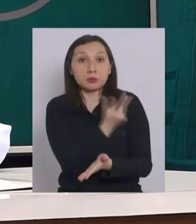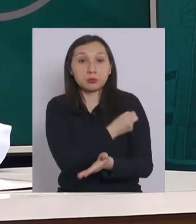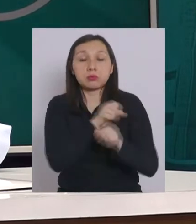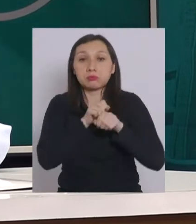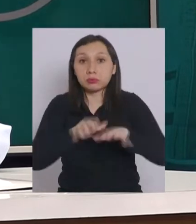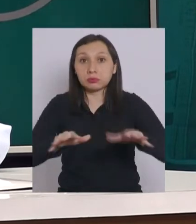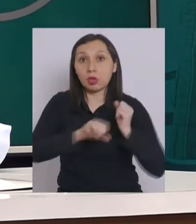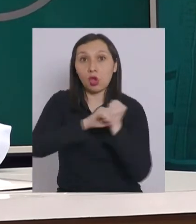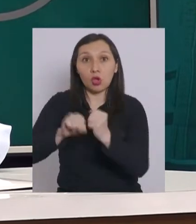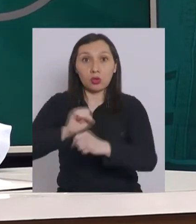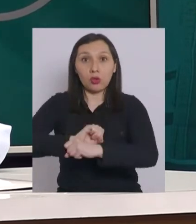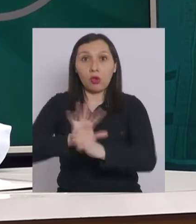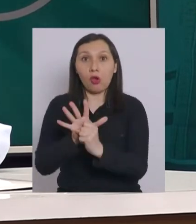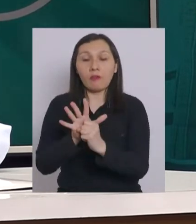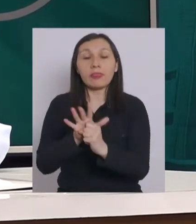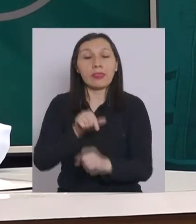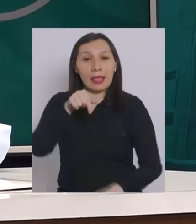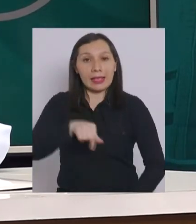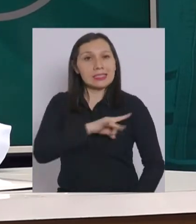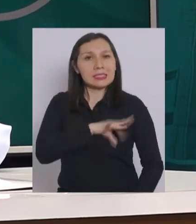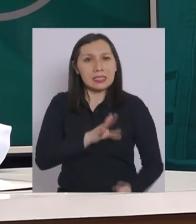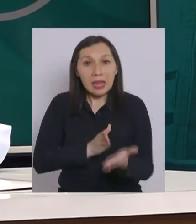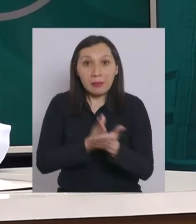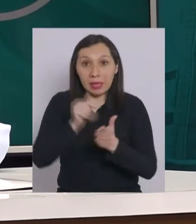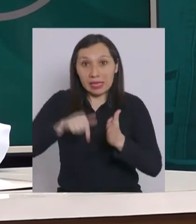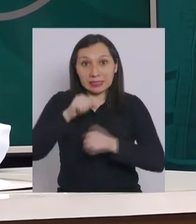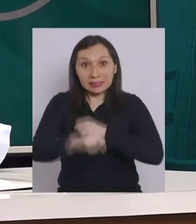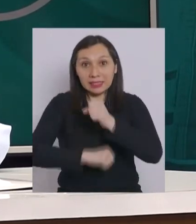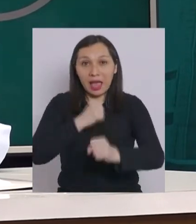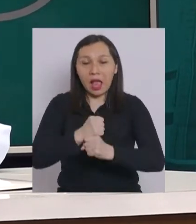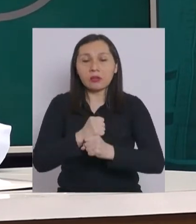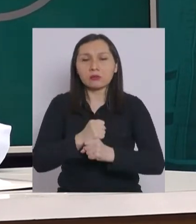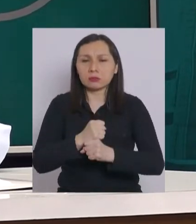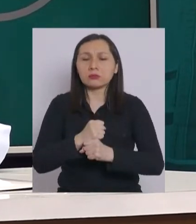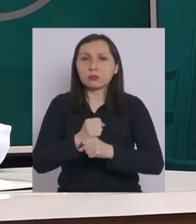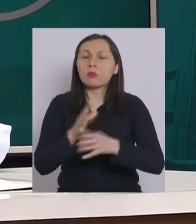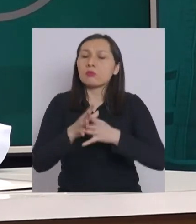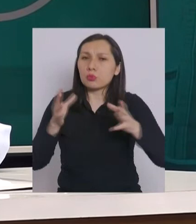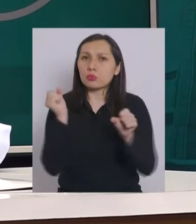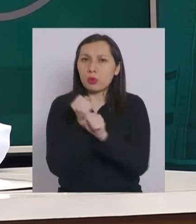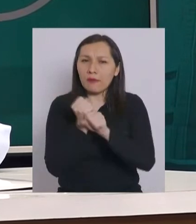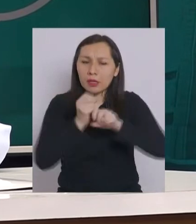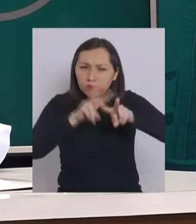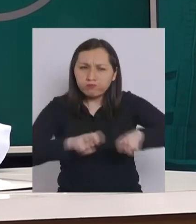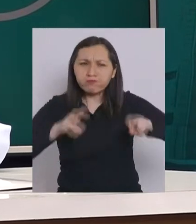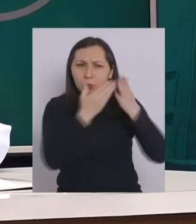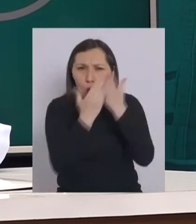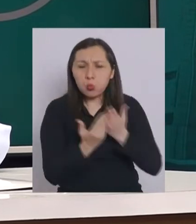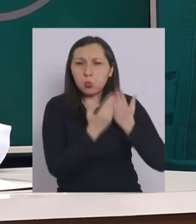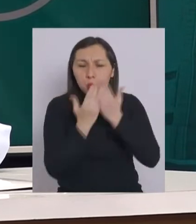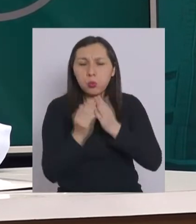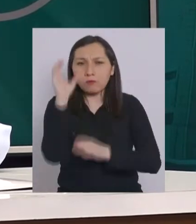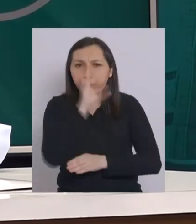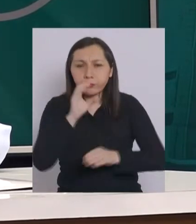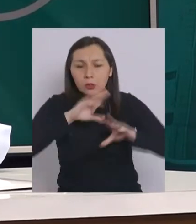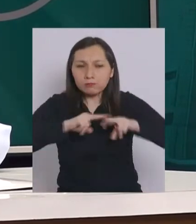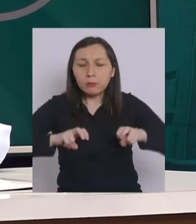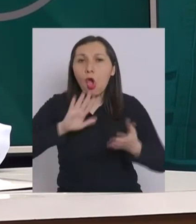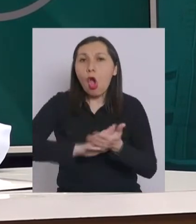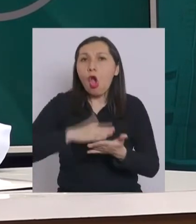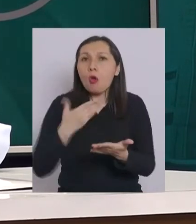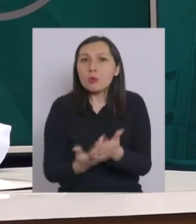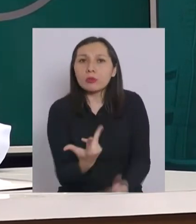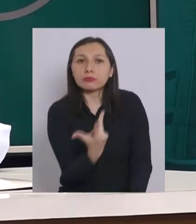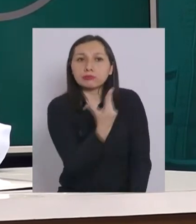science also advanced, because after the start of the massive vaccination against COVID in Chile, we started with